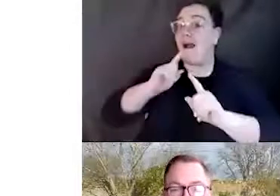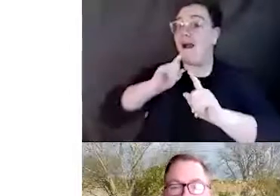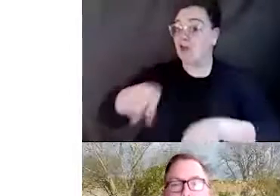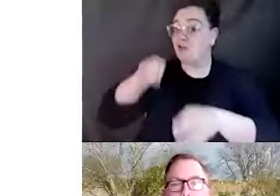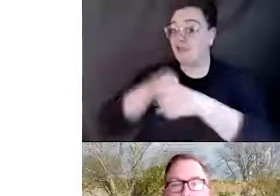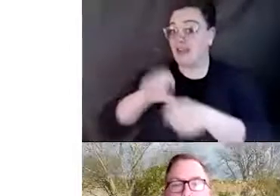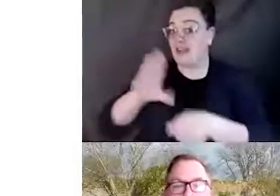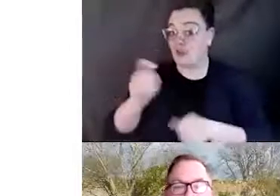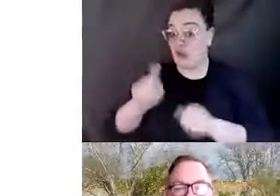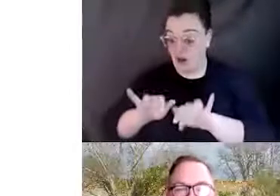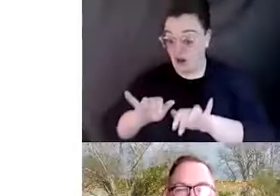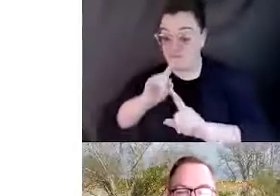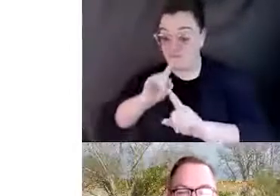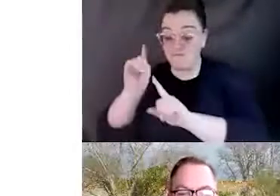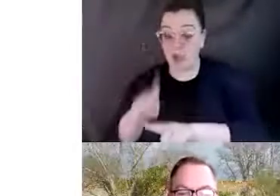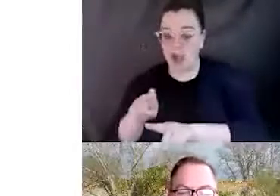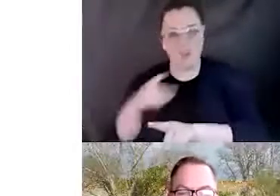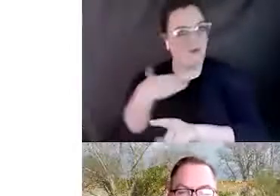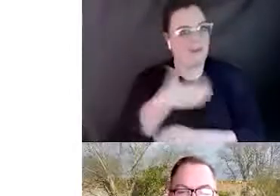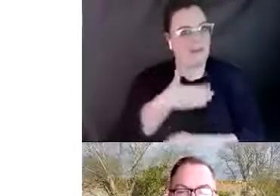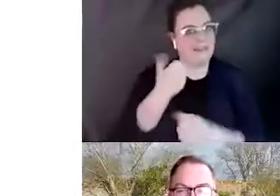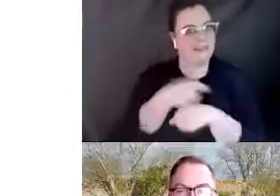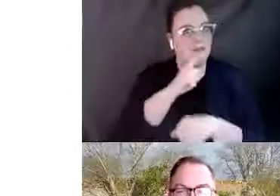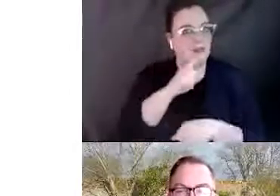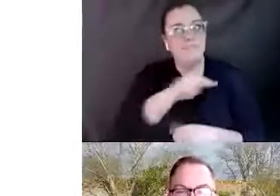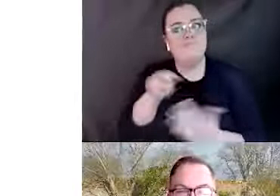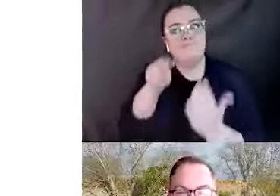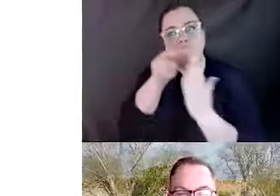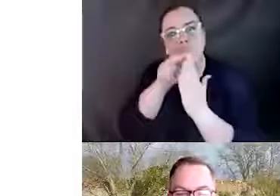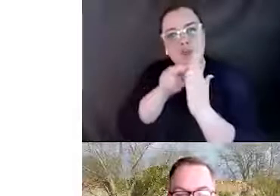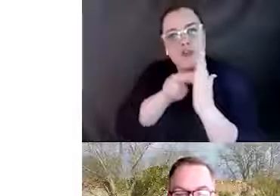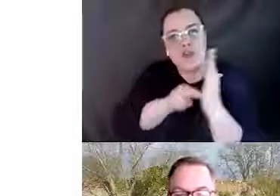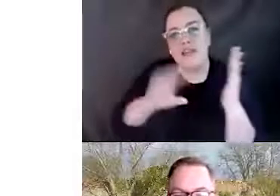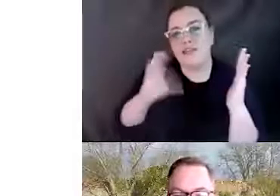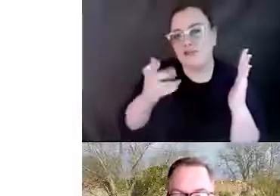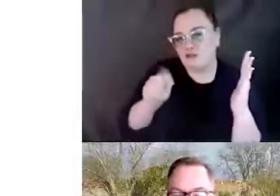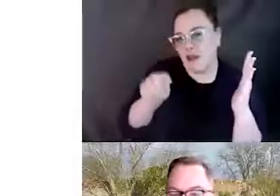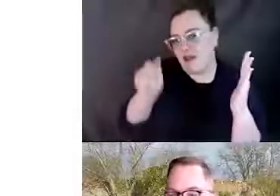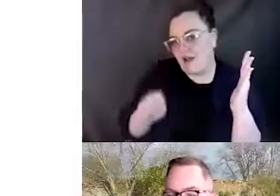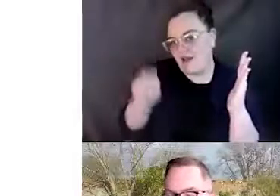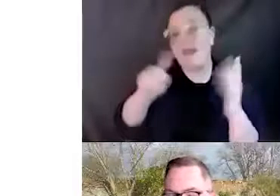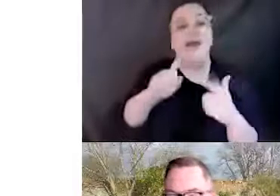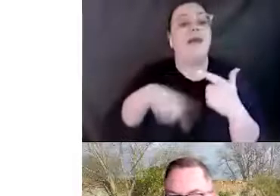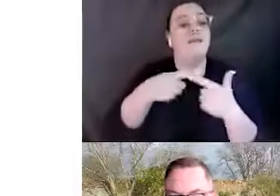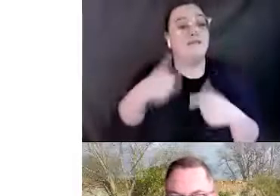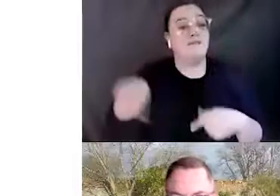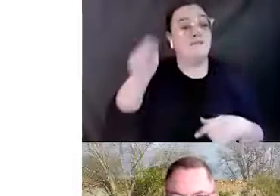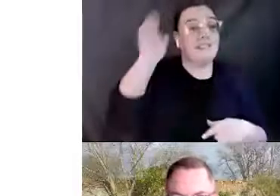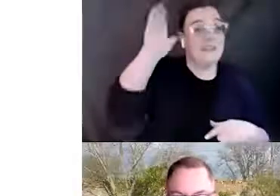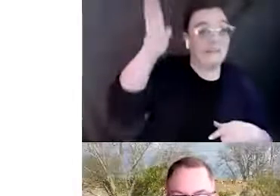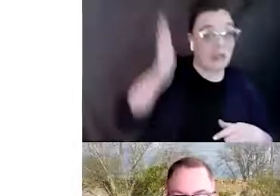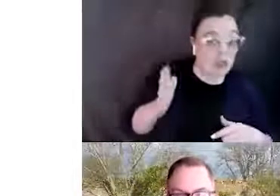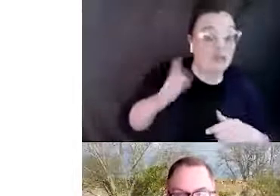chat, so everybody be looking for that. And I remind our speakers and others